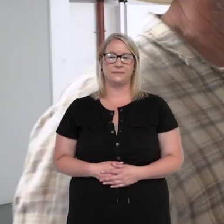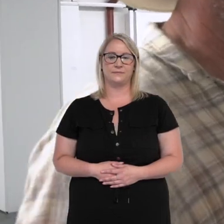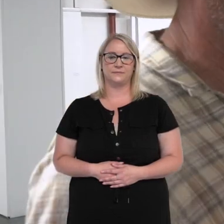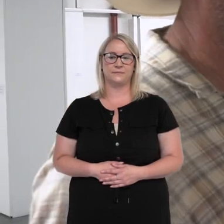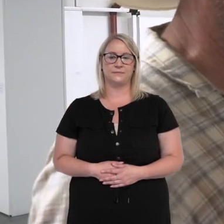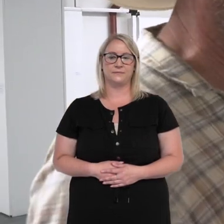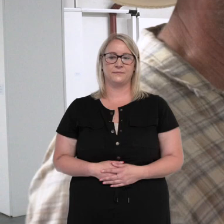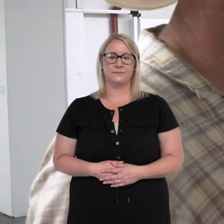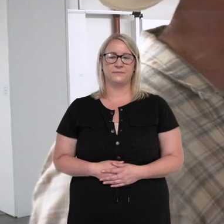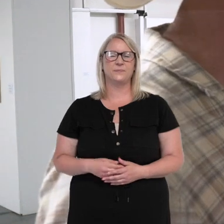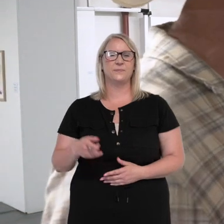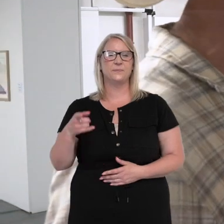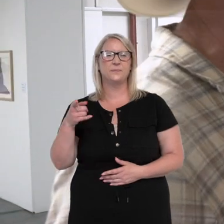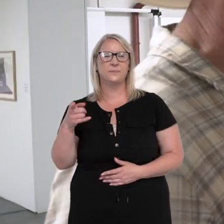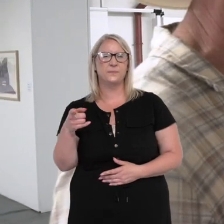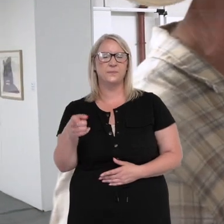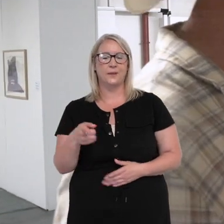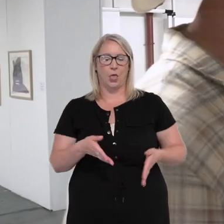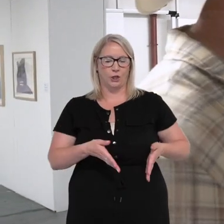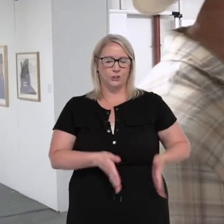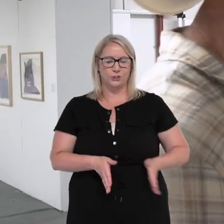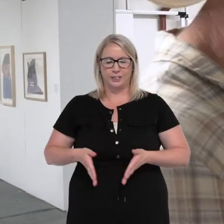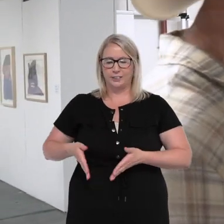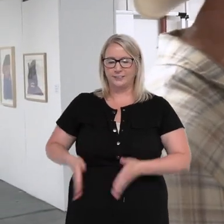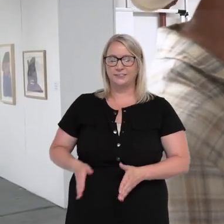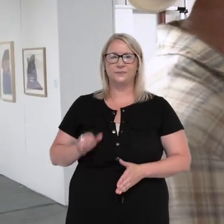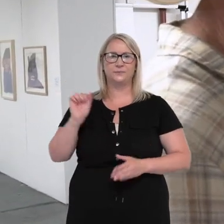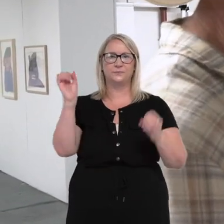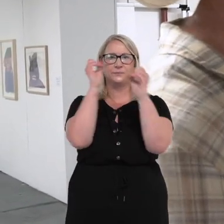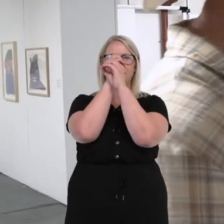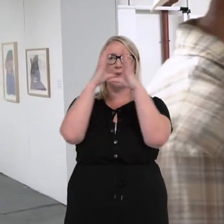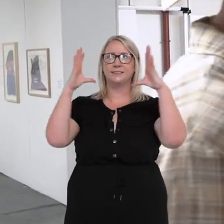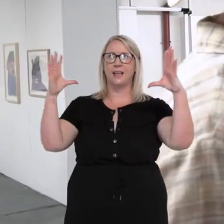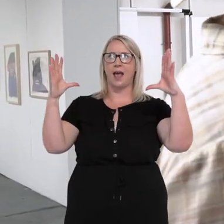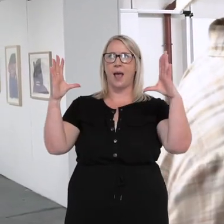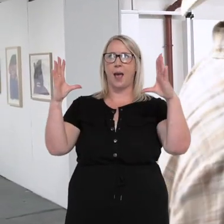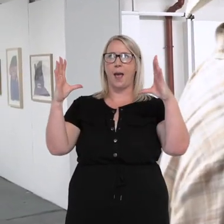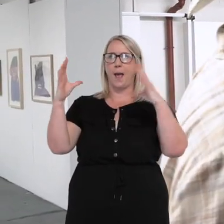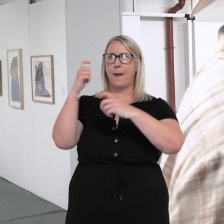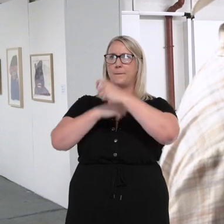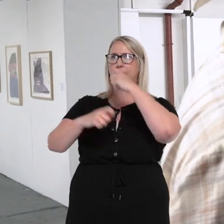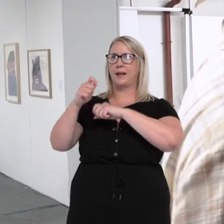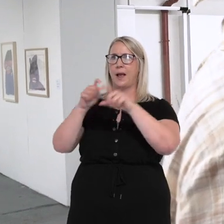Sometimes the jeans, the trouser idea becomes so abstracted